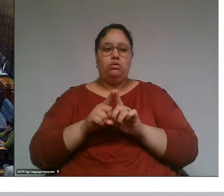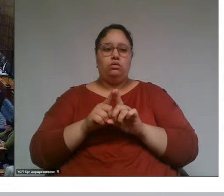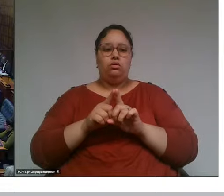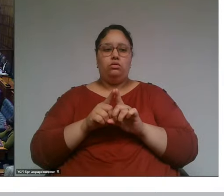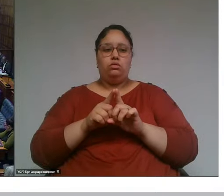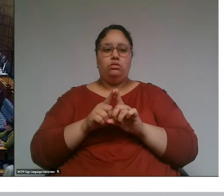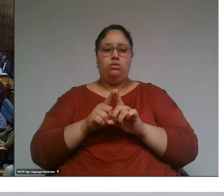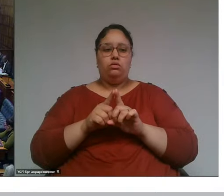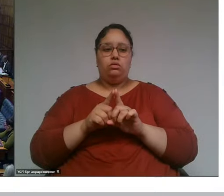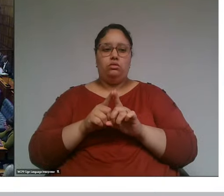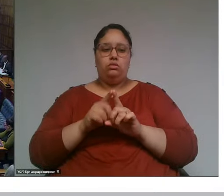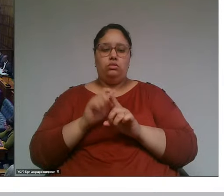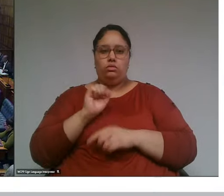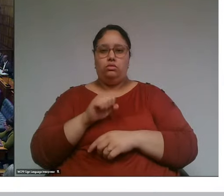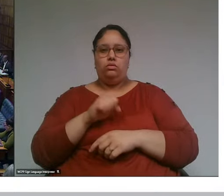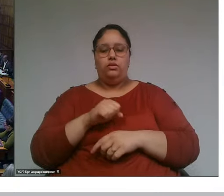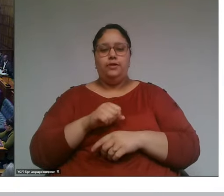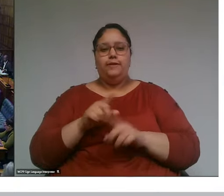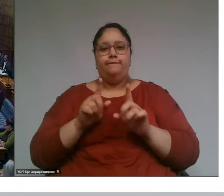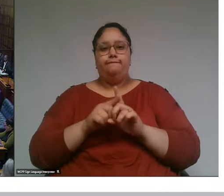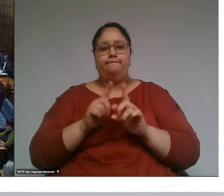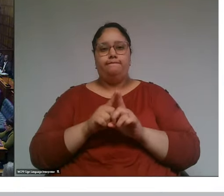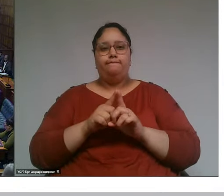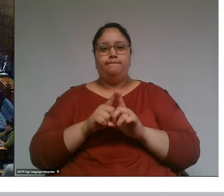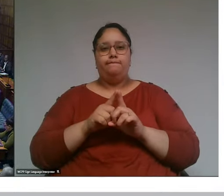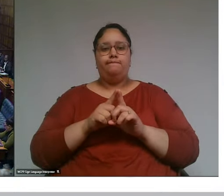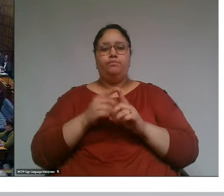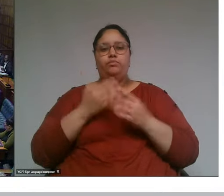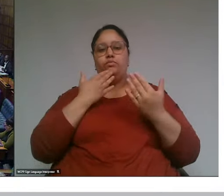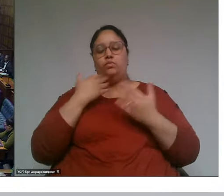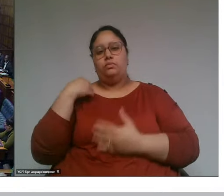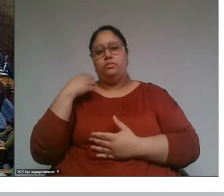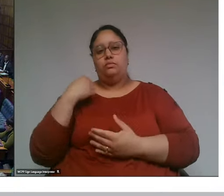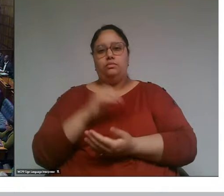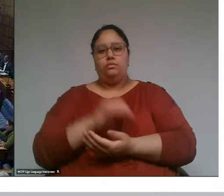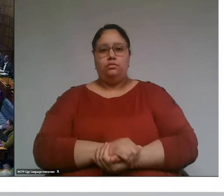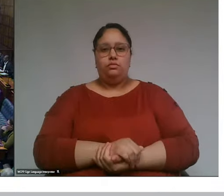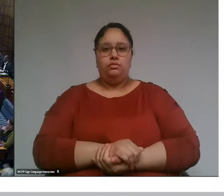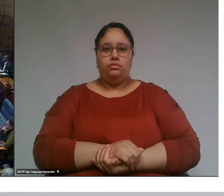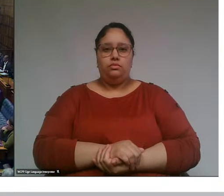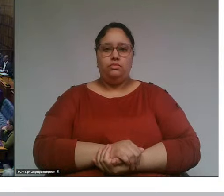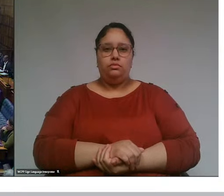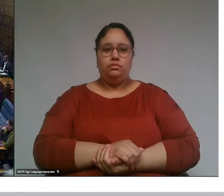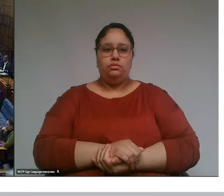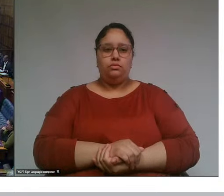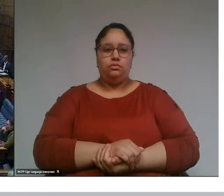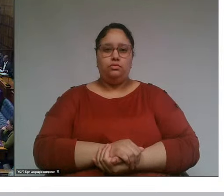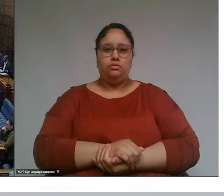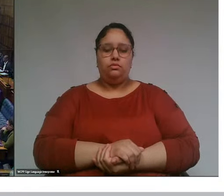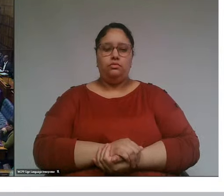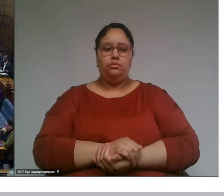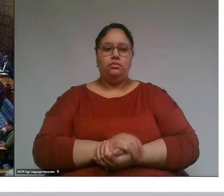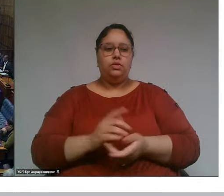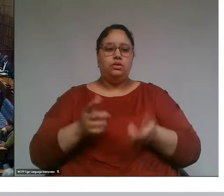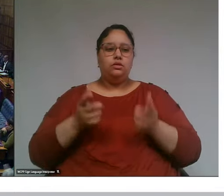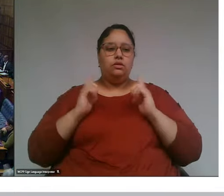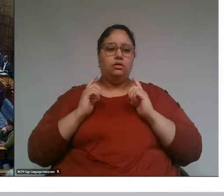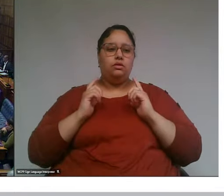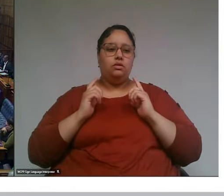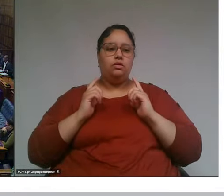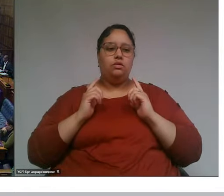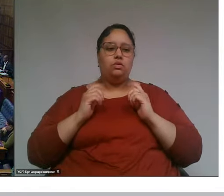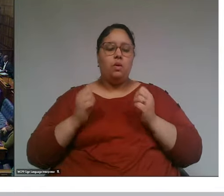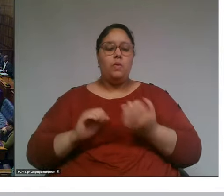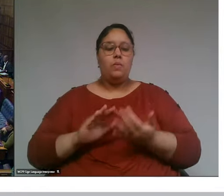program thank you thank you Minister uh yes member you're absolutely correct our approach used to